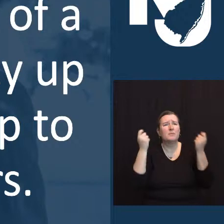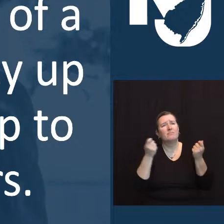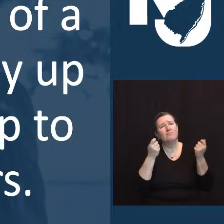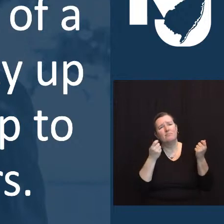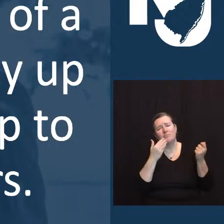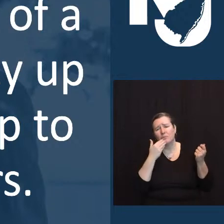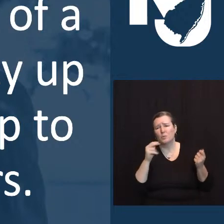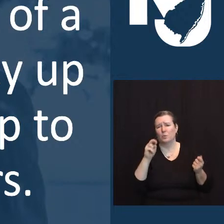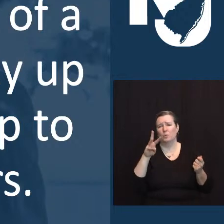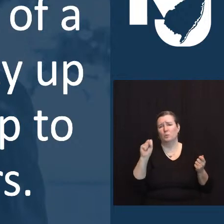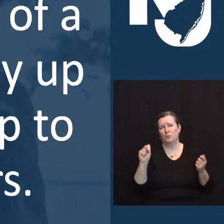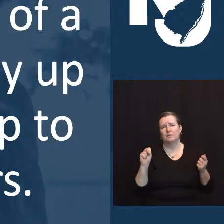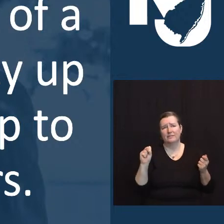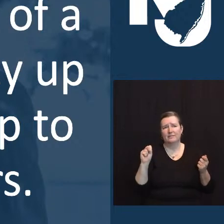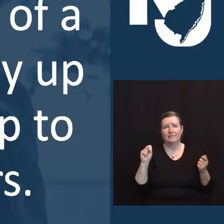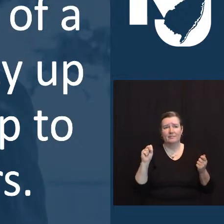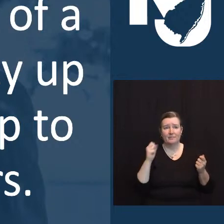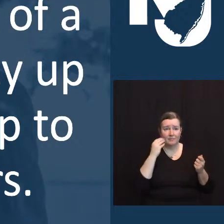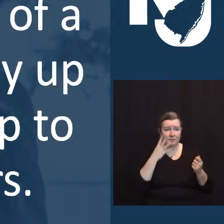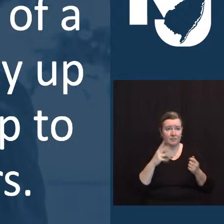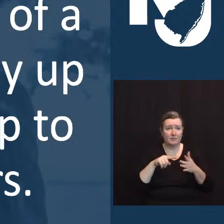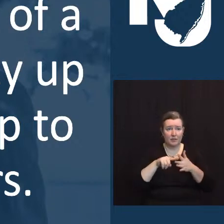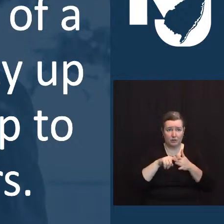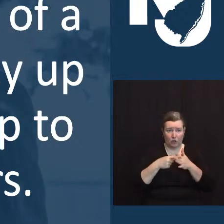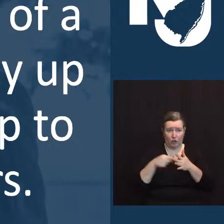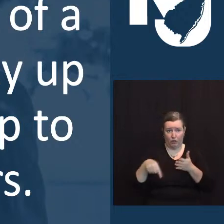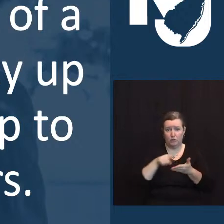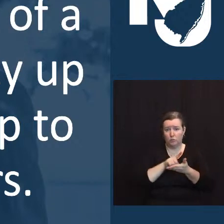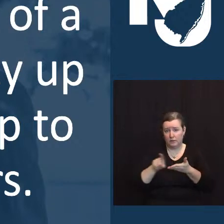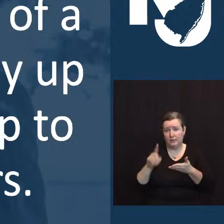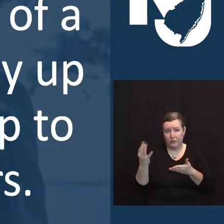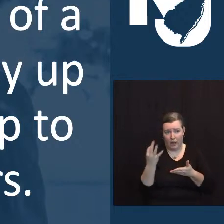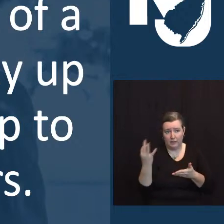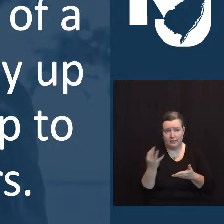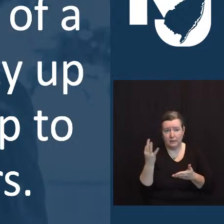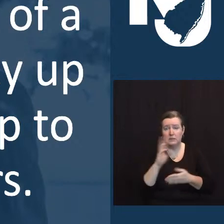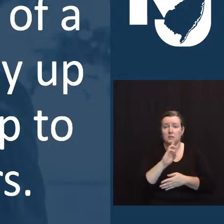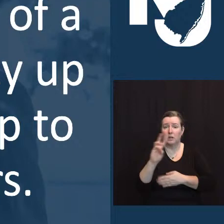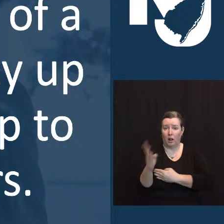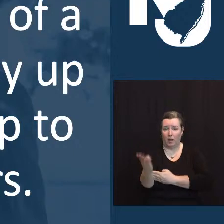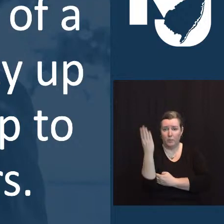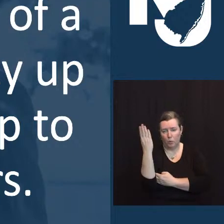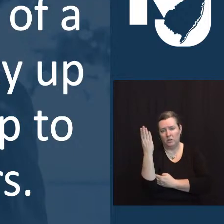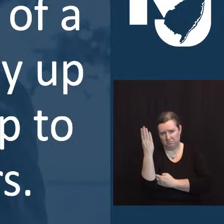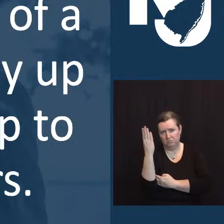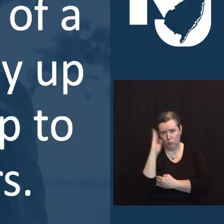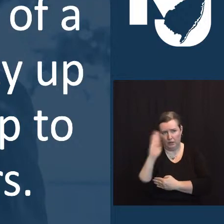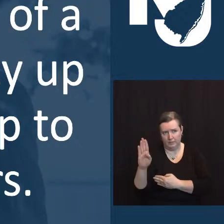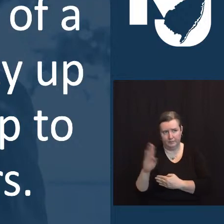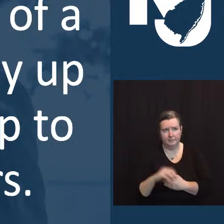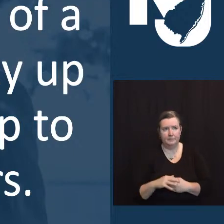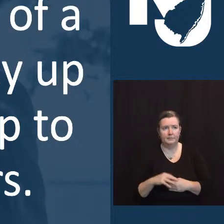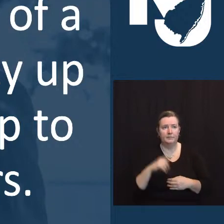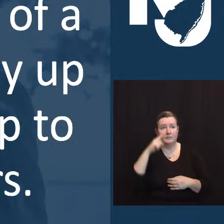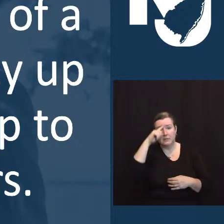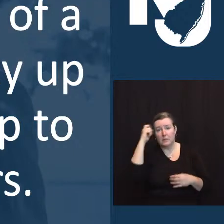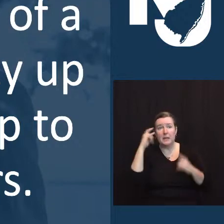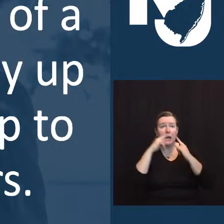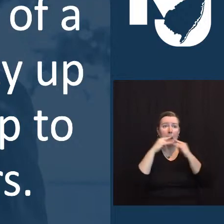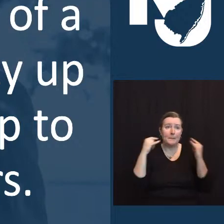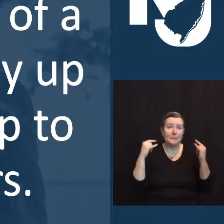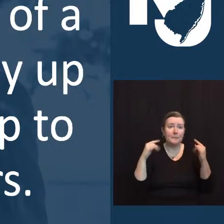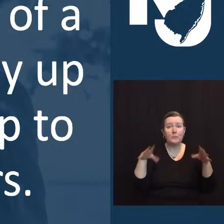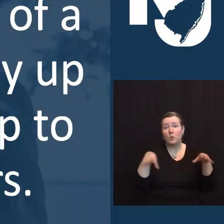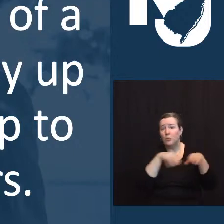at 6 a.m. And when you look at summer camps and wedding receptions, they have one thing very much in common.